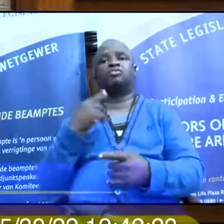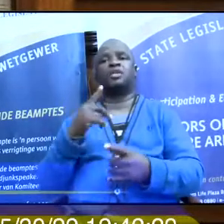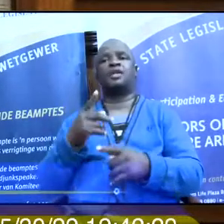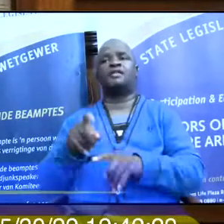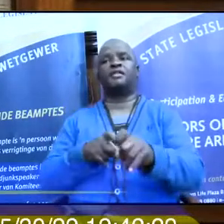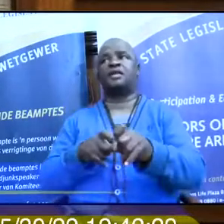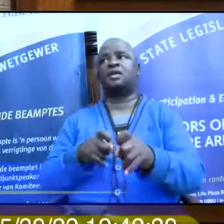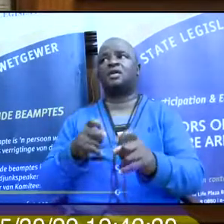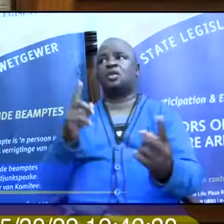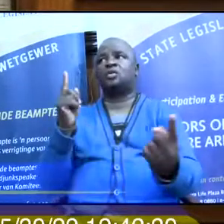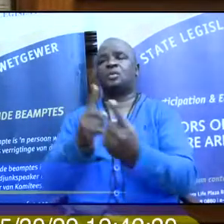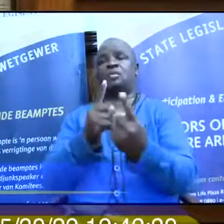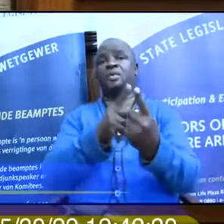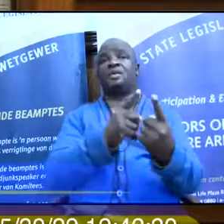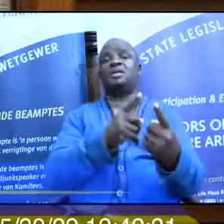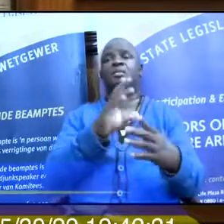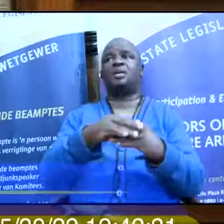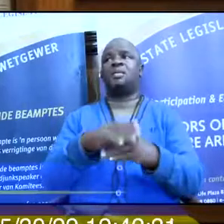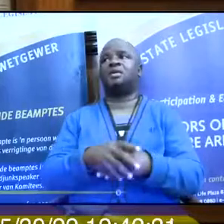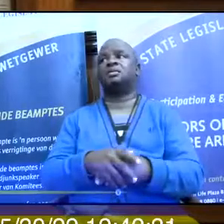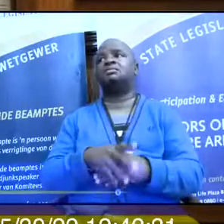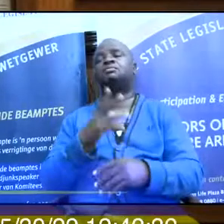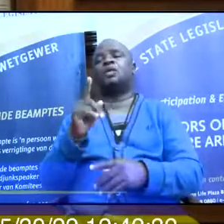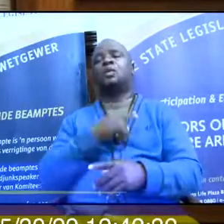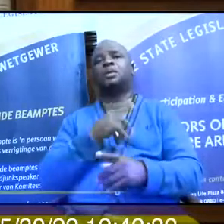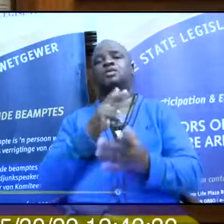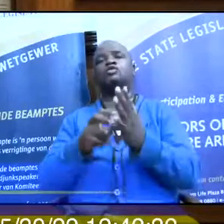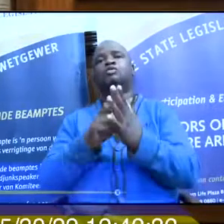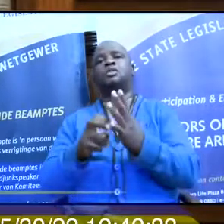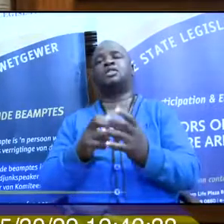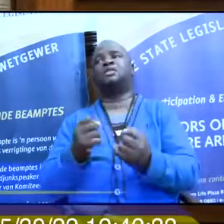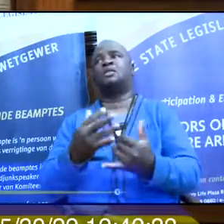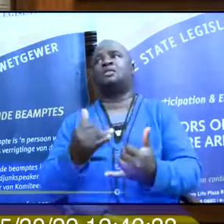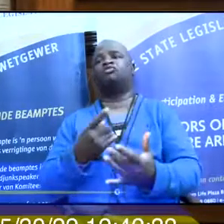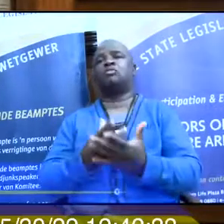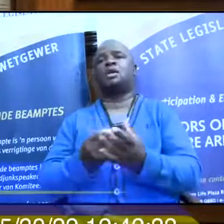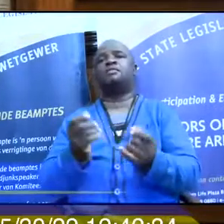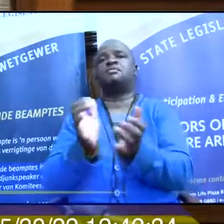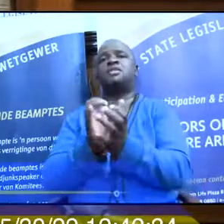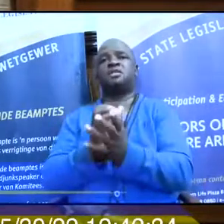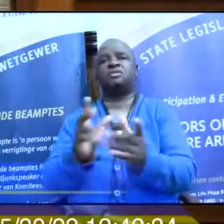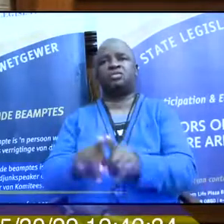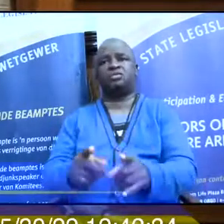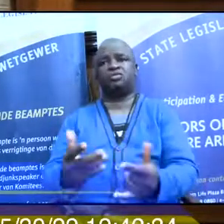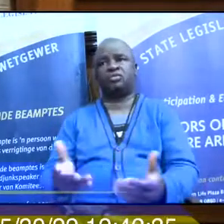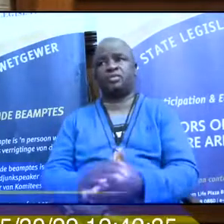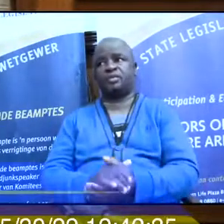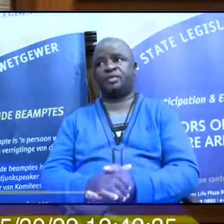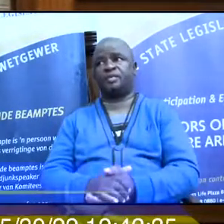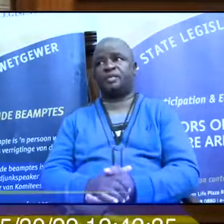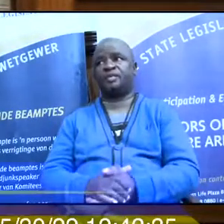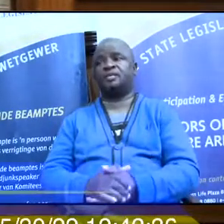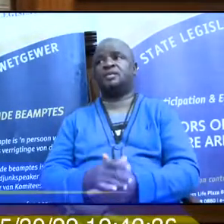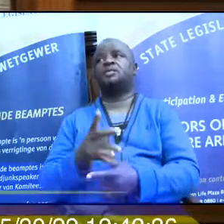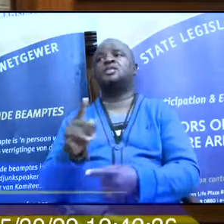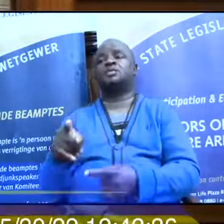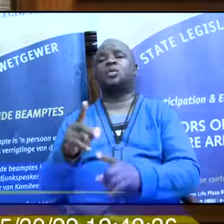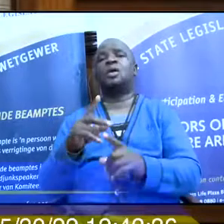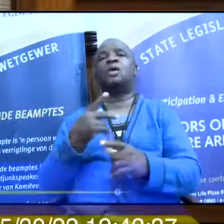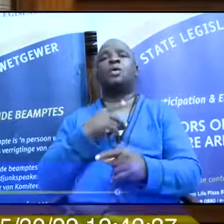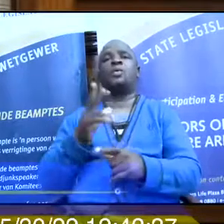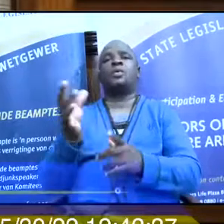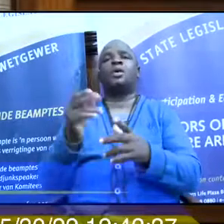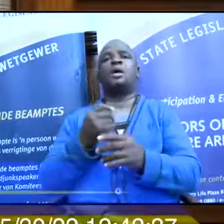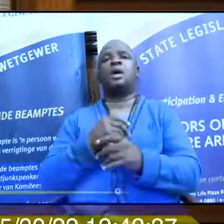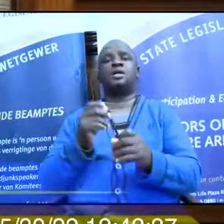there were very strict conditions around maybe having this kind of formal meetings with our members and all that and some employers took advantage of